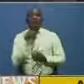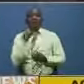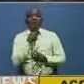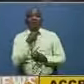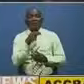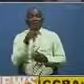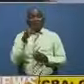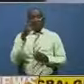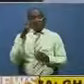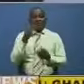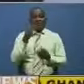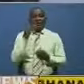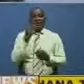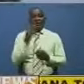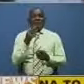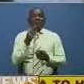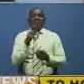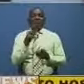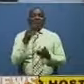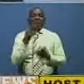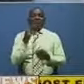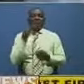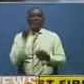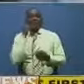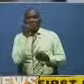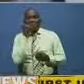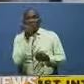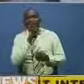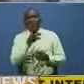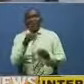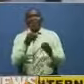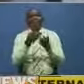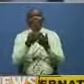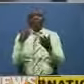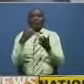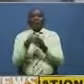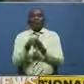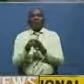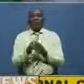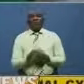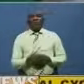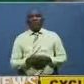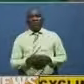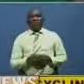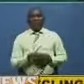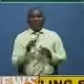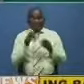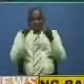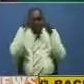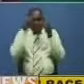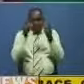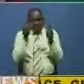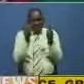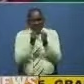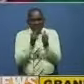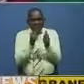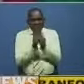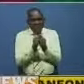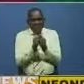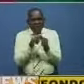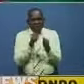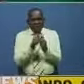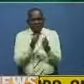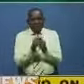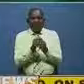Father Obeng, was seen kissing 3 female students before a cheering congregation. The decision comes amid calls from the